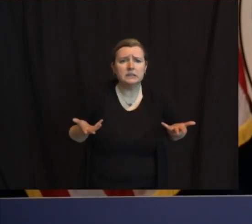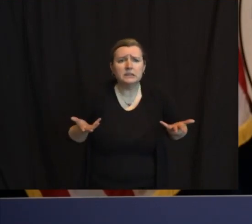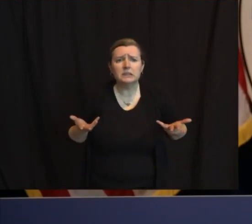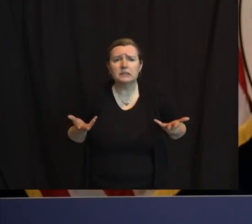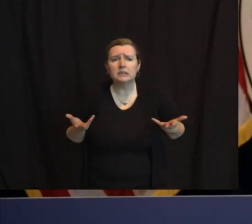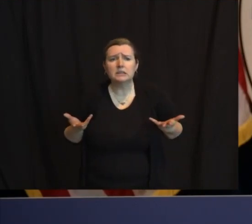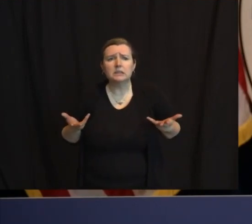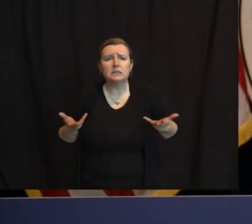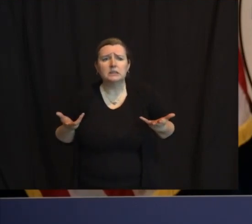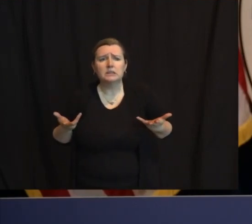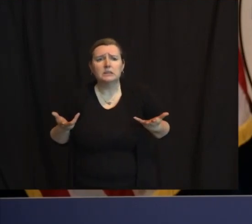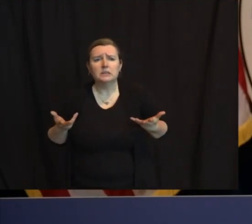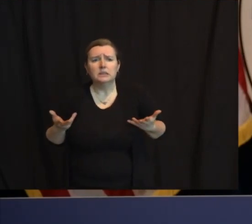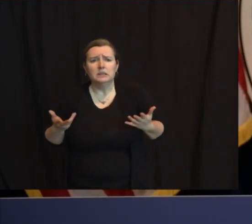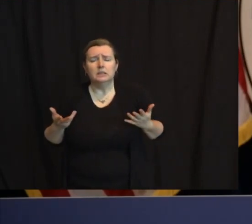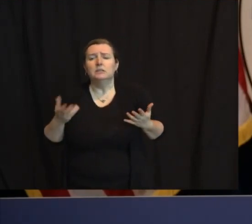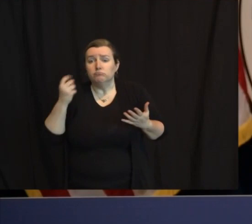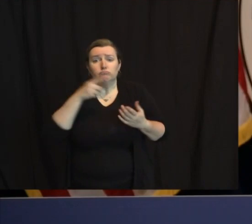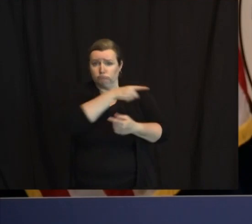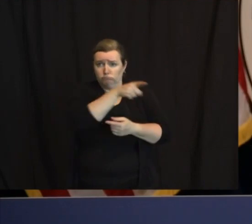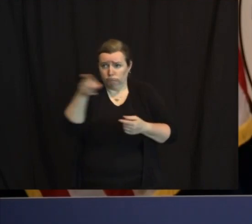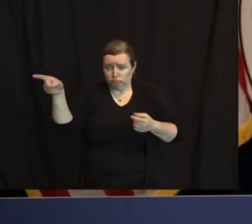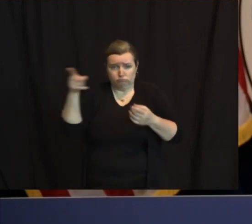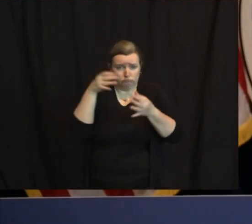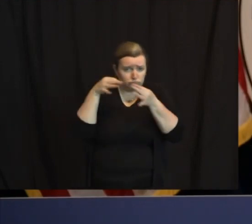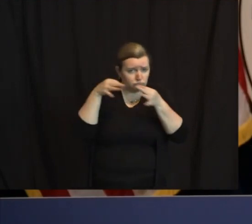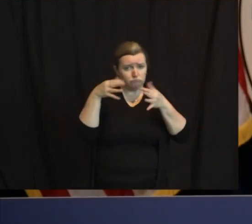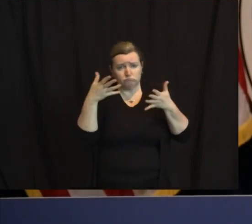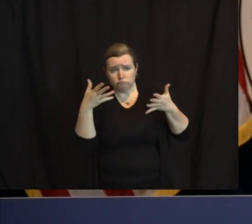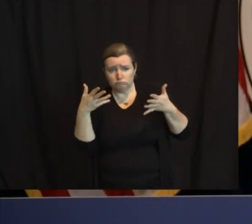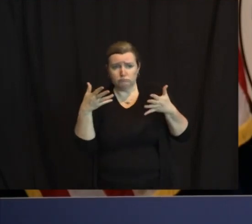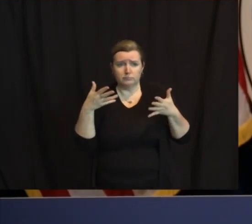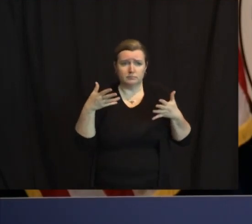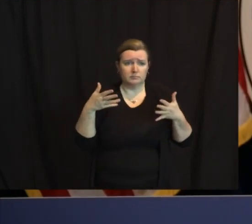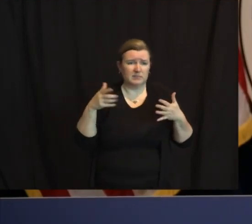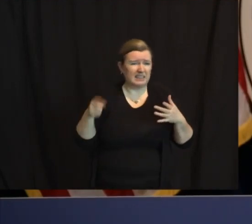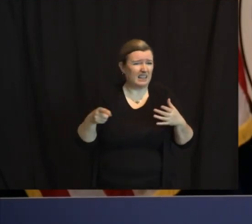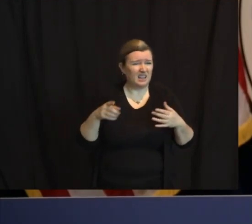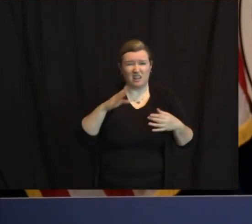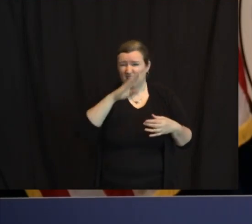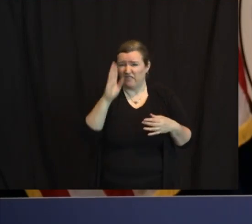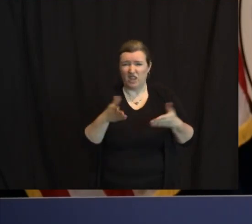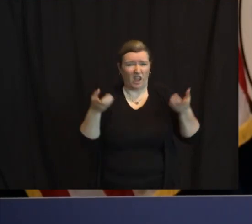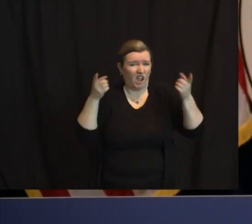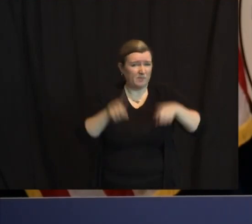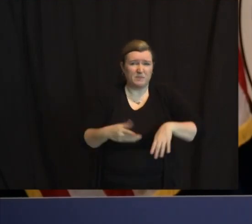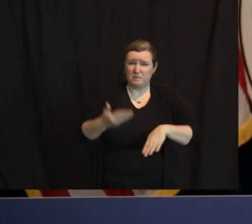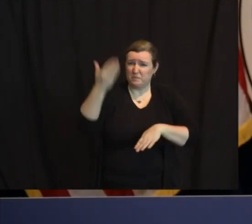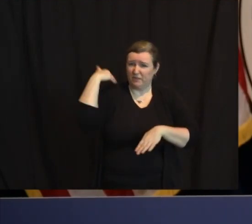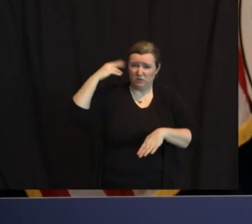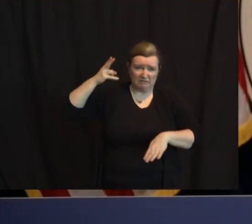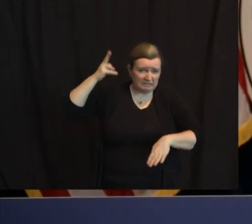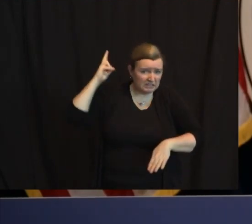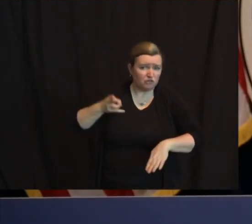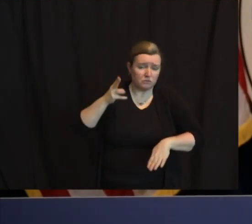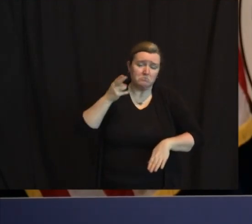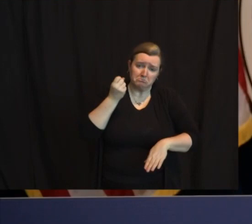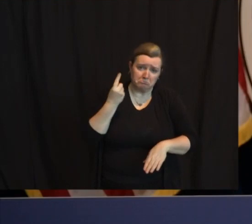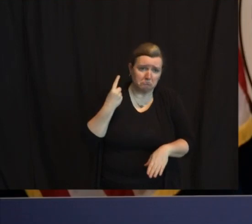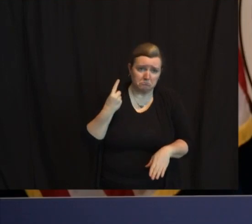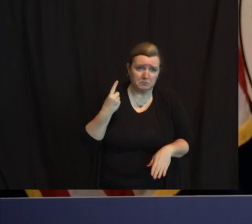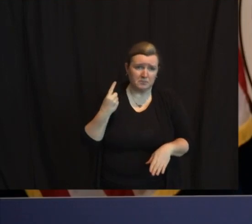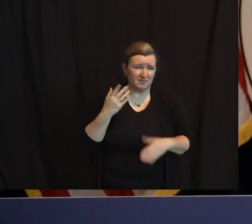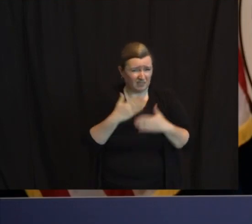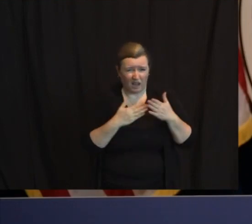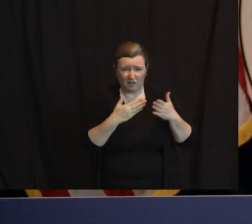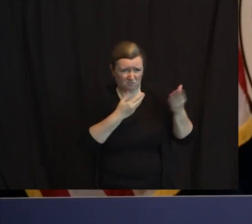outlined a never in the history kind of scenario here. But some people say they call, they